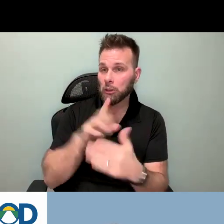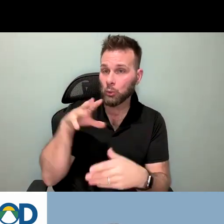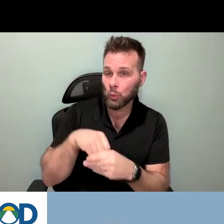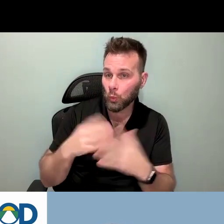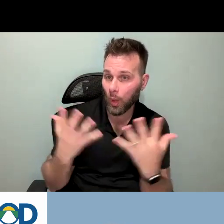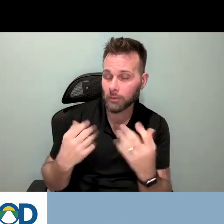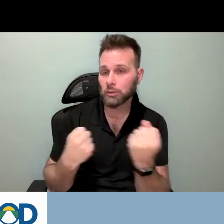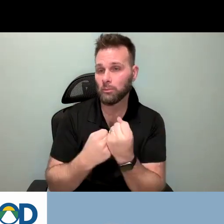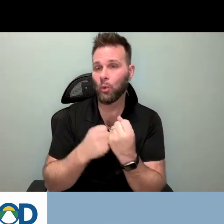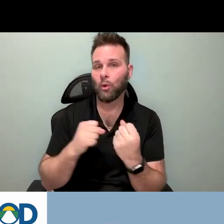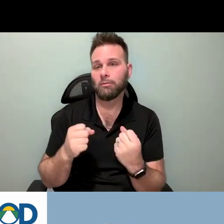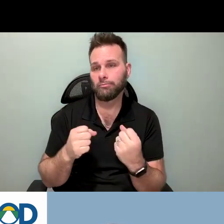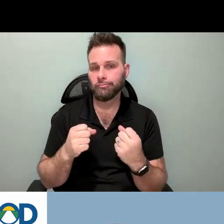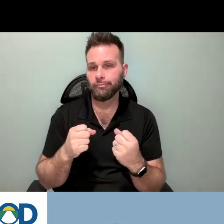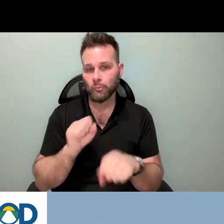work.